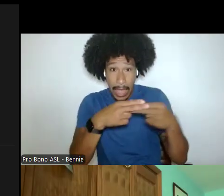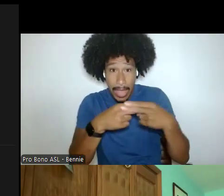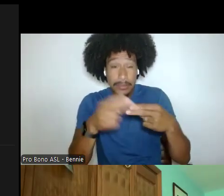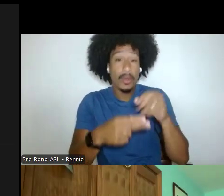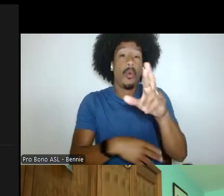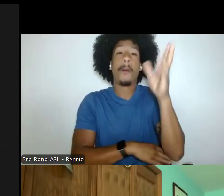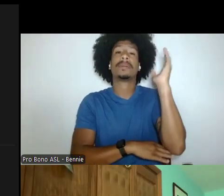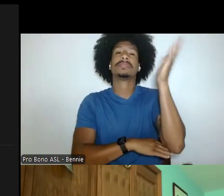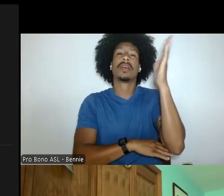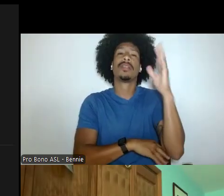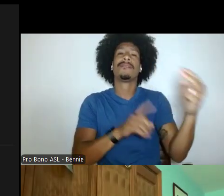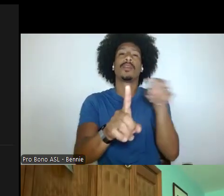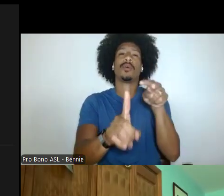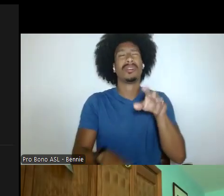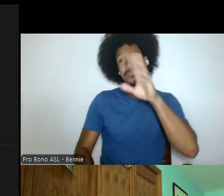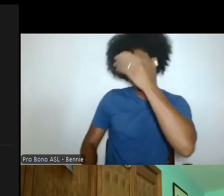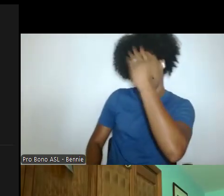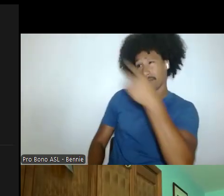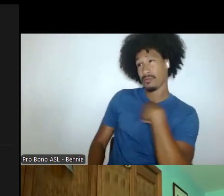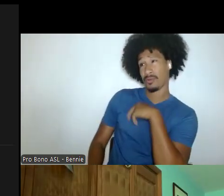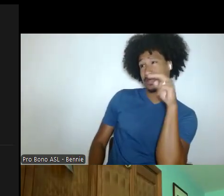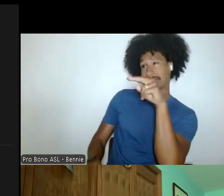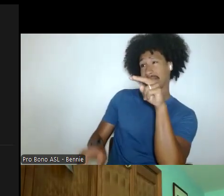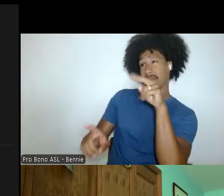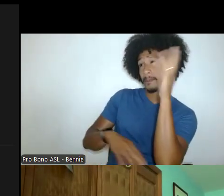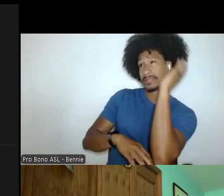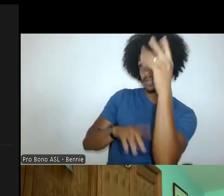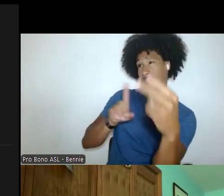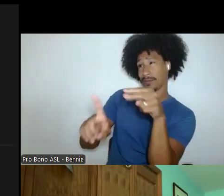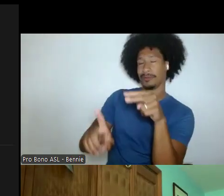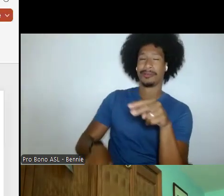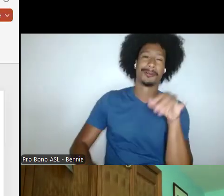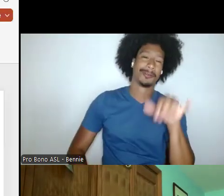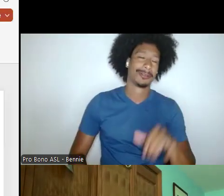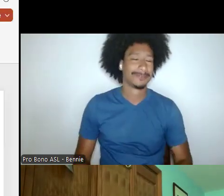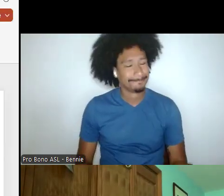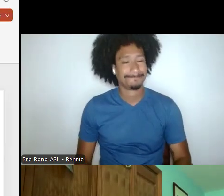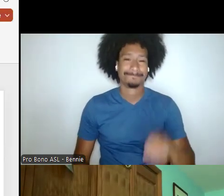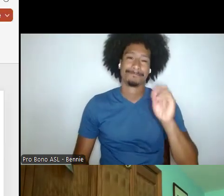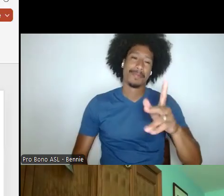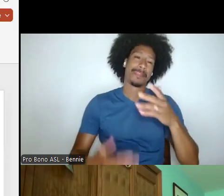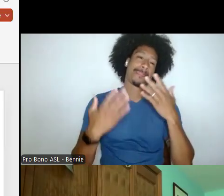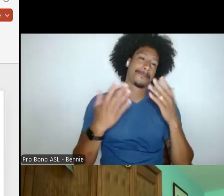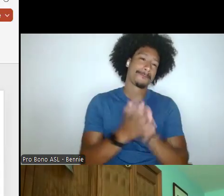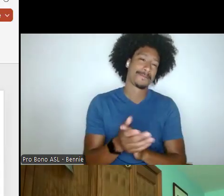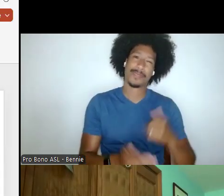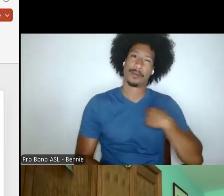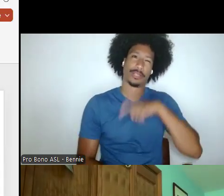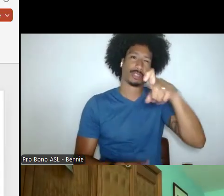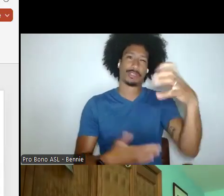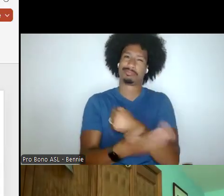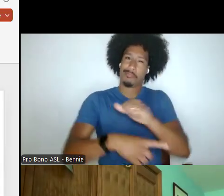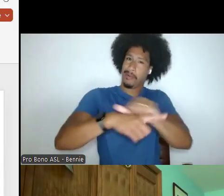We are seeing the presenter view. Oh, well, goodness. All right. Hey, everybody. Escape. We should have practiced this part.